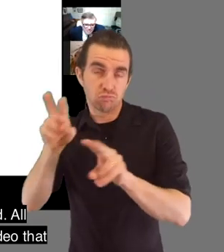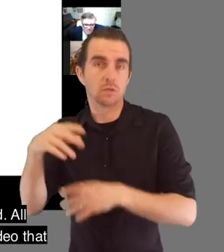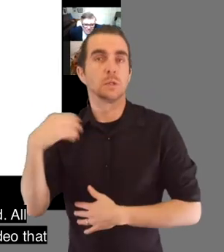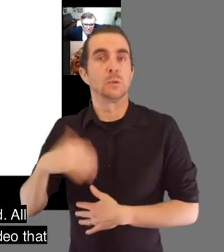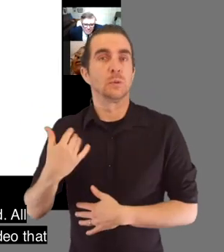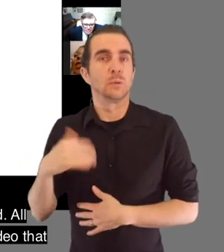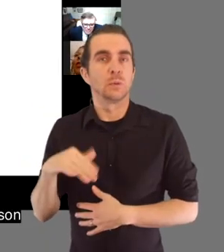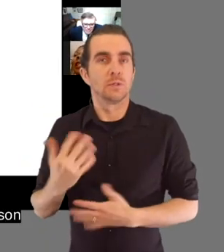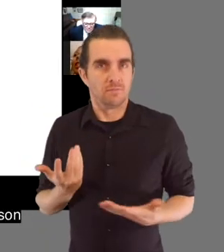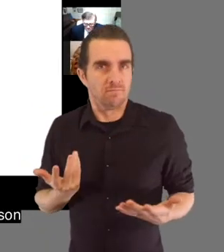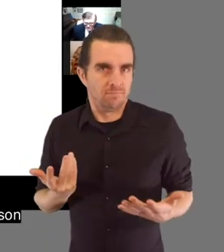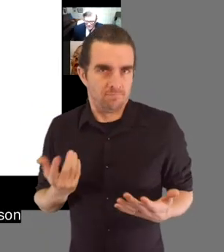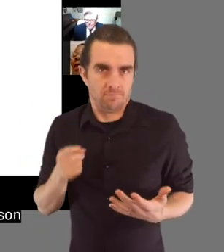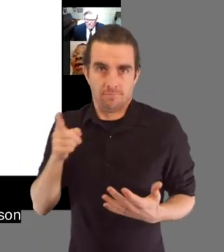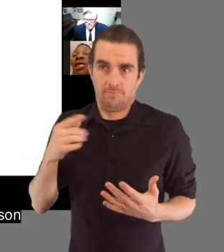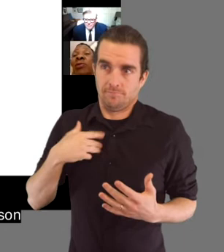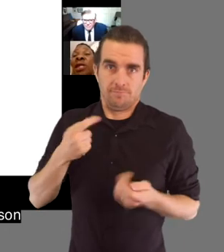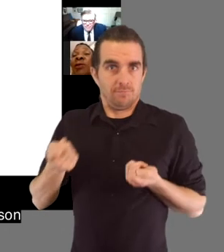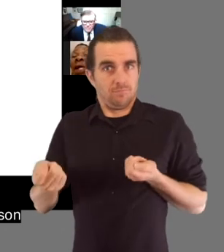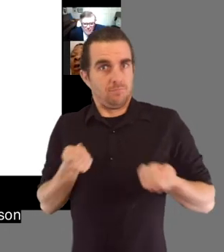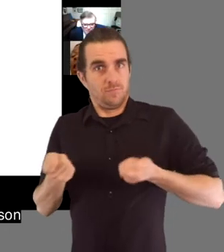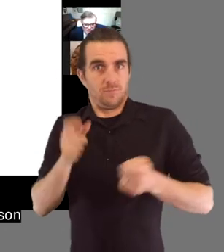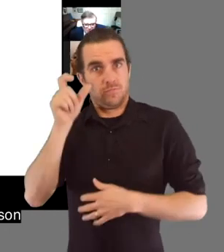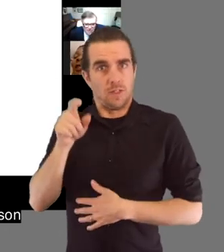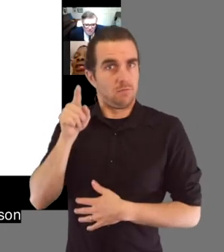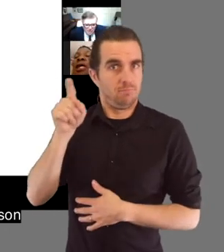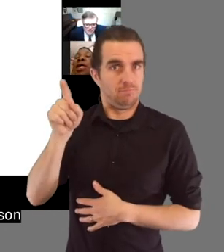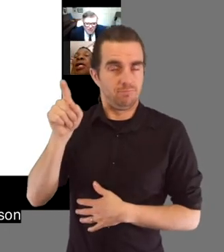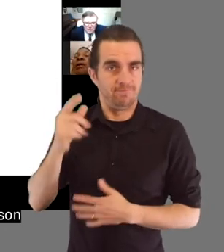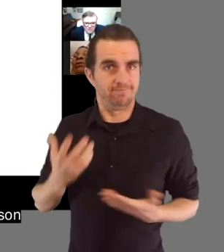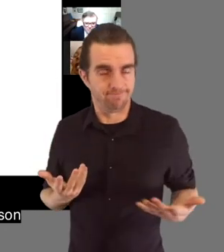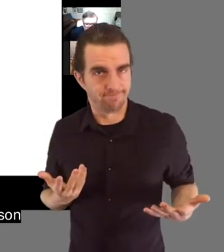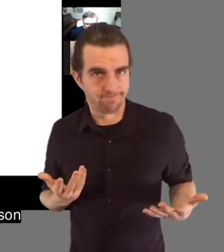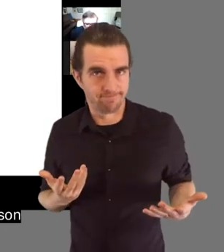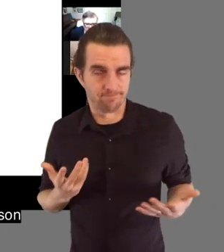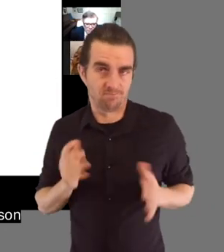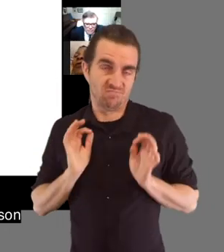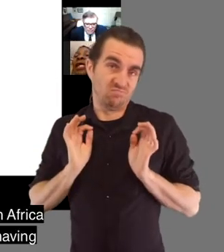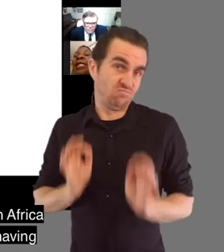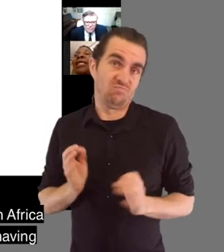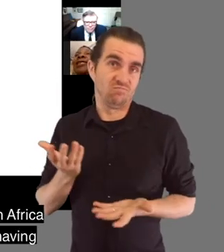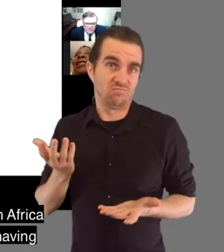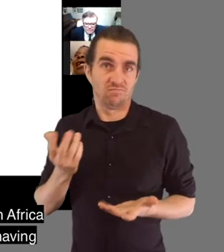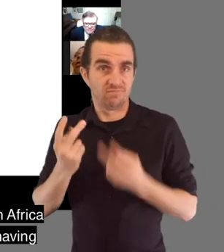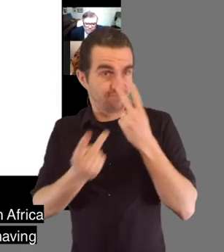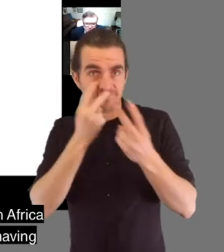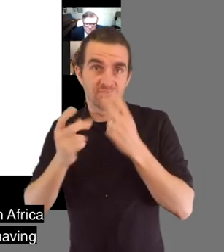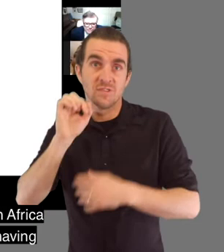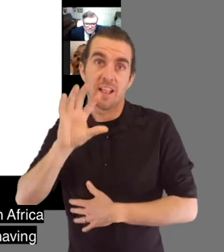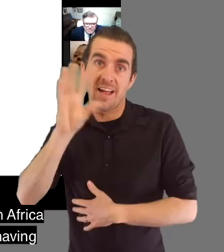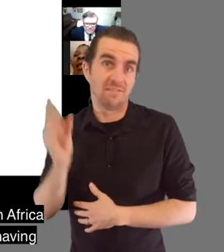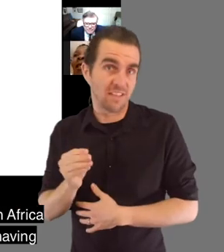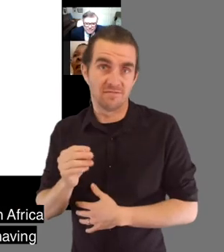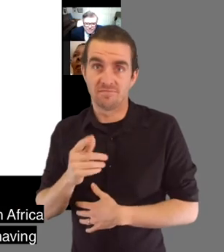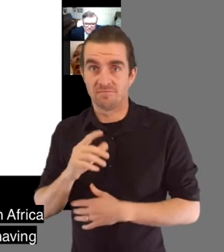been happening on the video, that is the truth. That is our chairperson for the Gauteng province, Mr. Denkekal. That is exactly what is